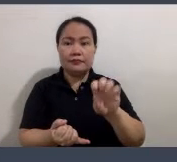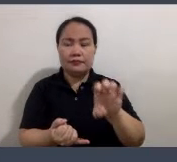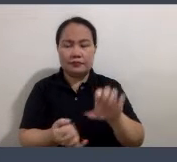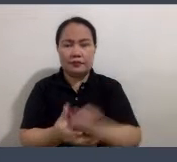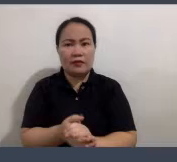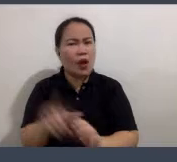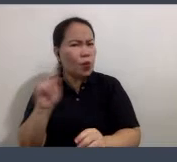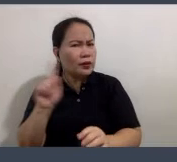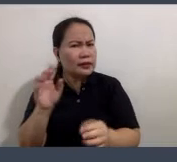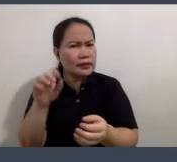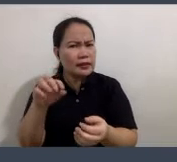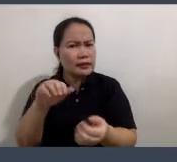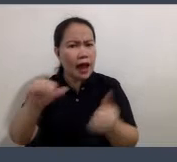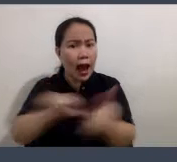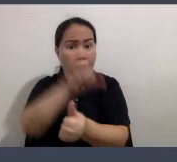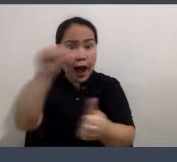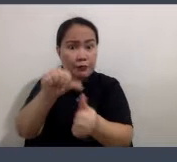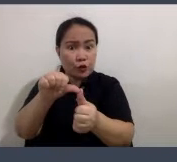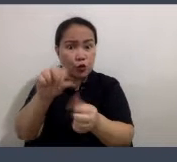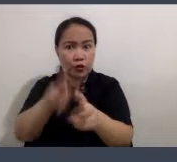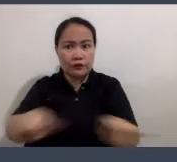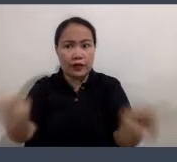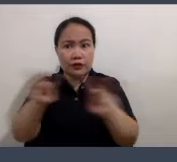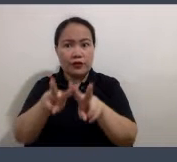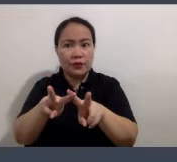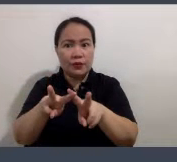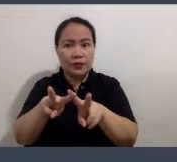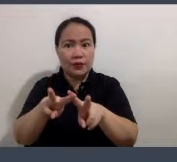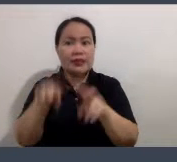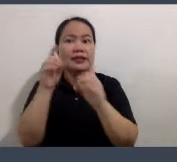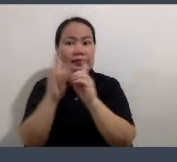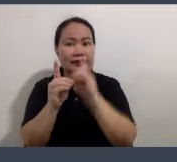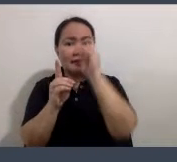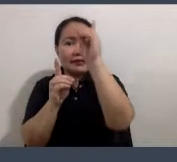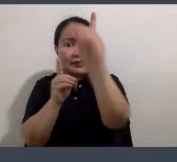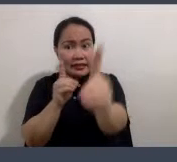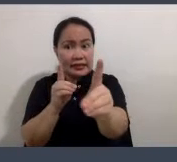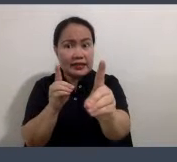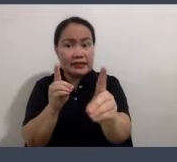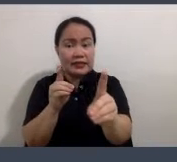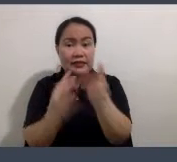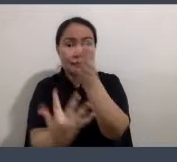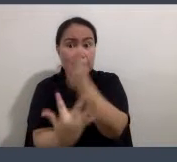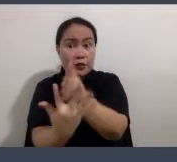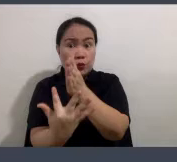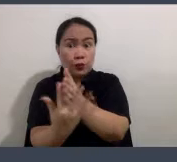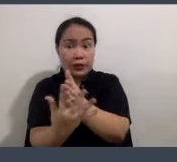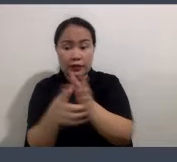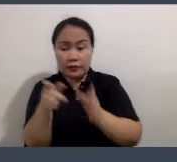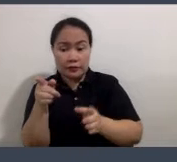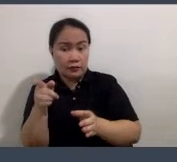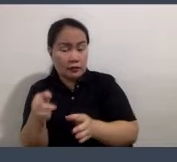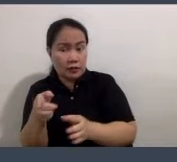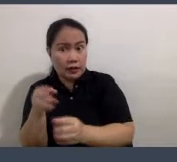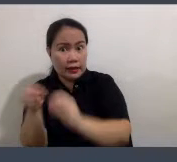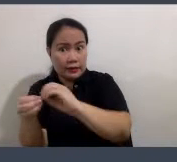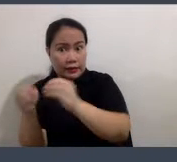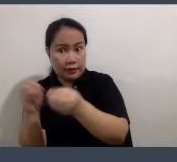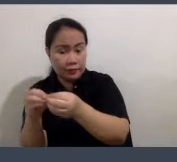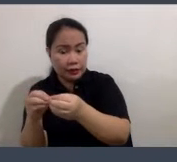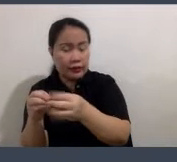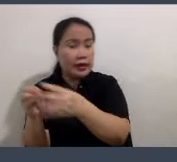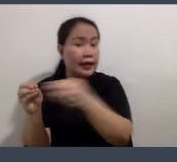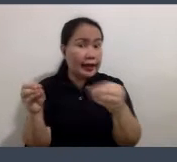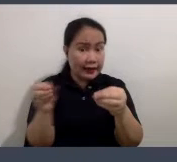value of a number is the distance between that number and 0. So, pag sinabi natin absolute value, it is referring